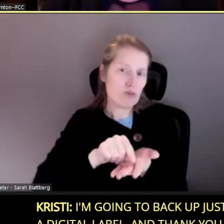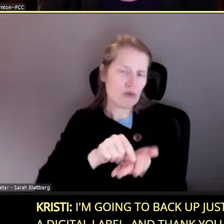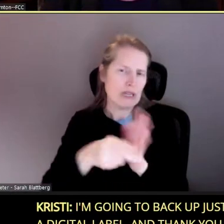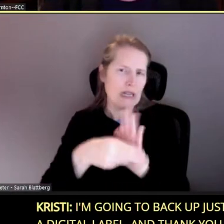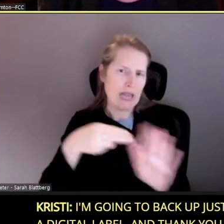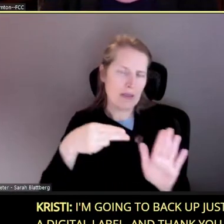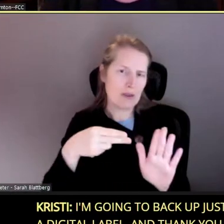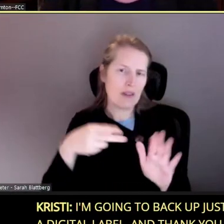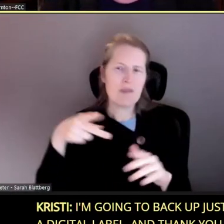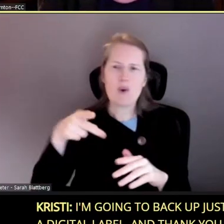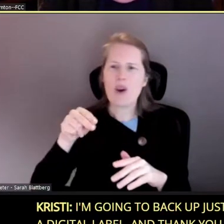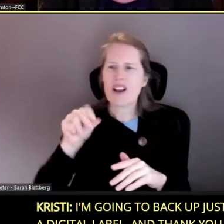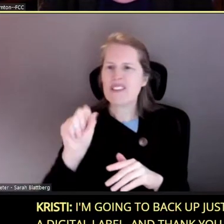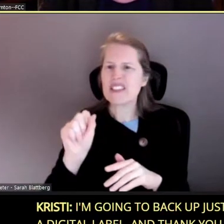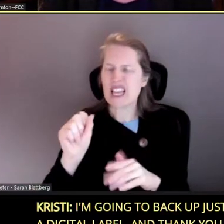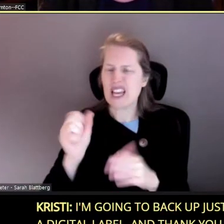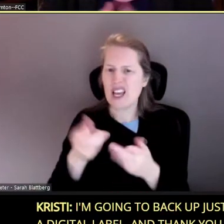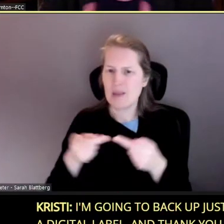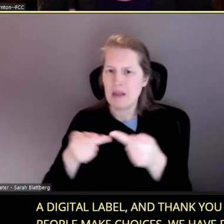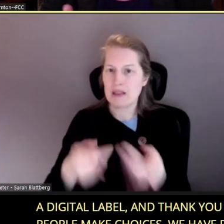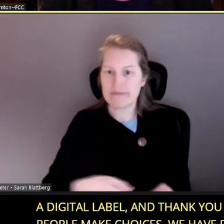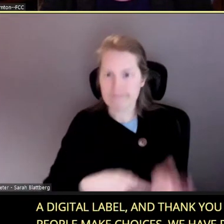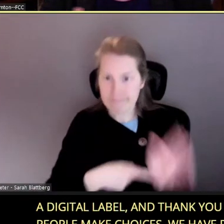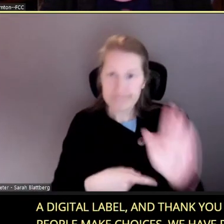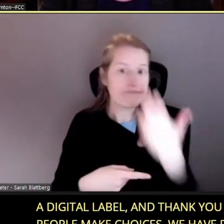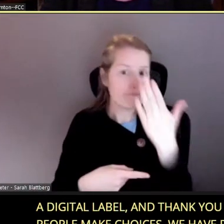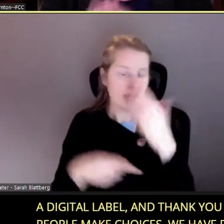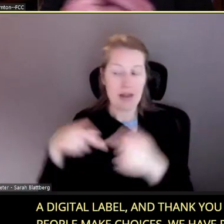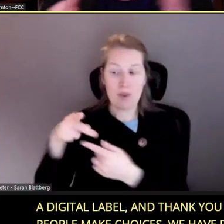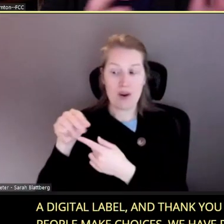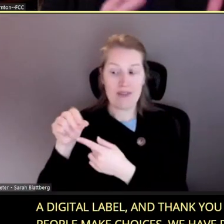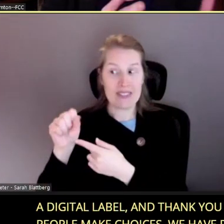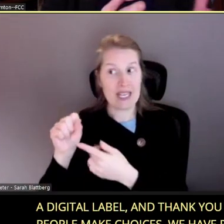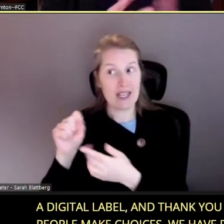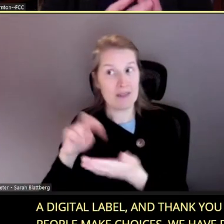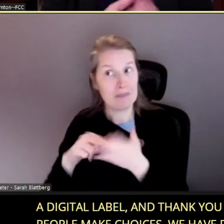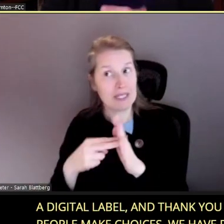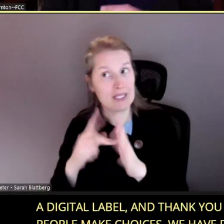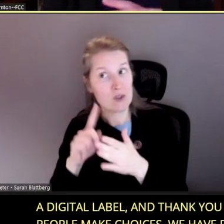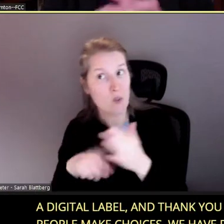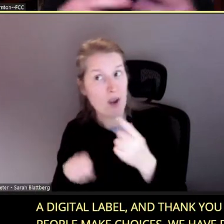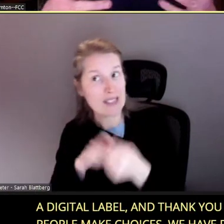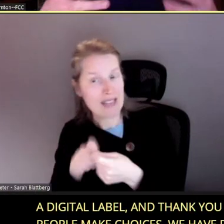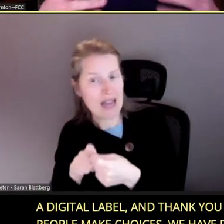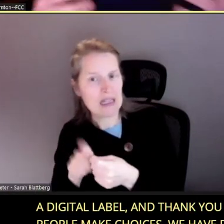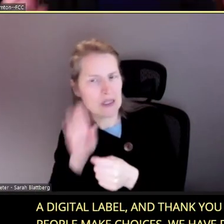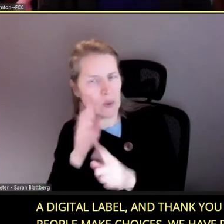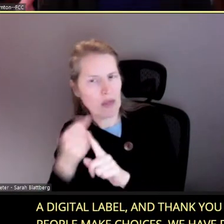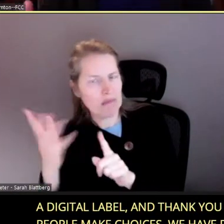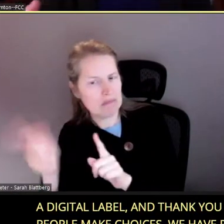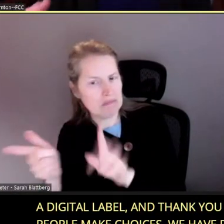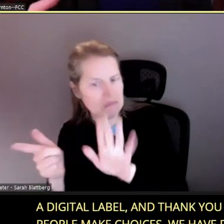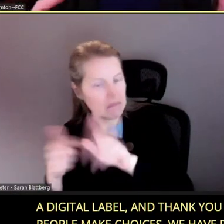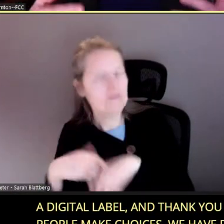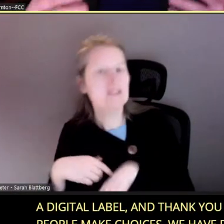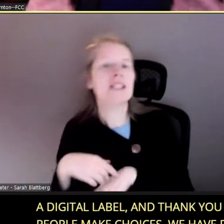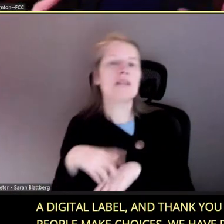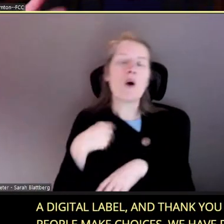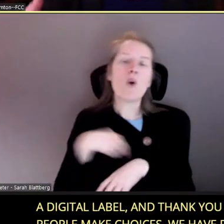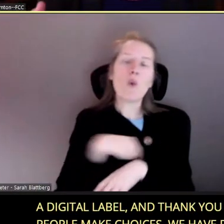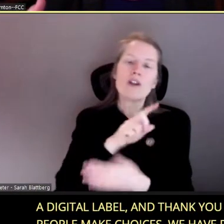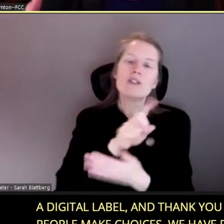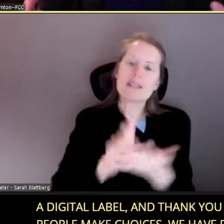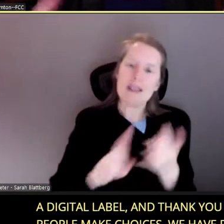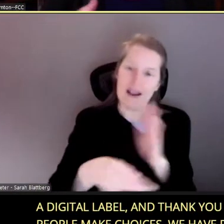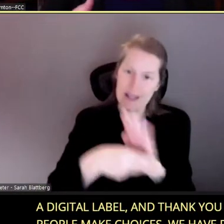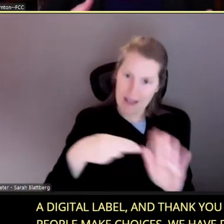sale. And that's one of the issues we're looking at, is what does point of sale mean? But we're doing that separately. We're designing a label that consumers